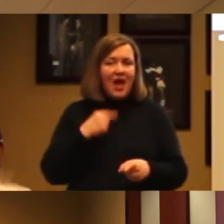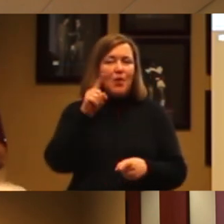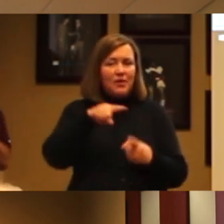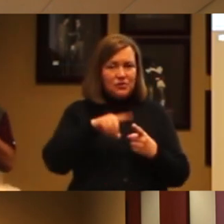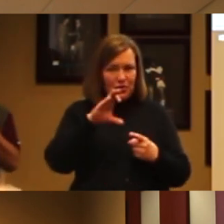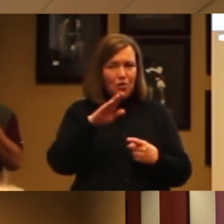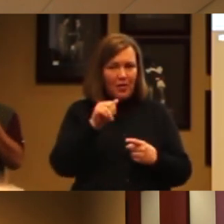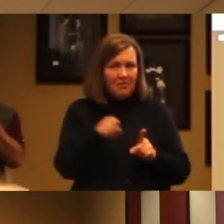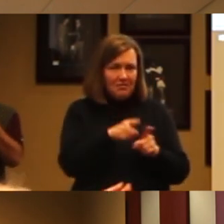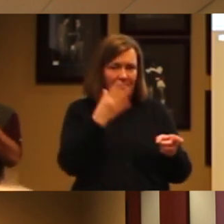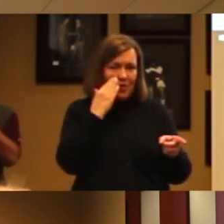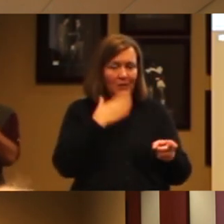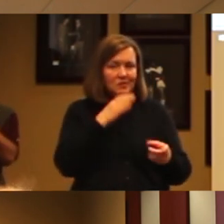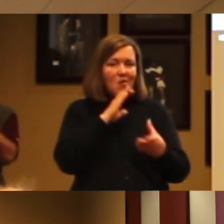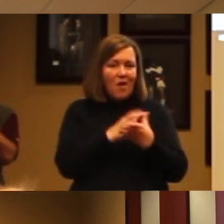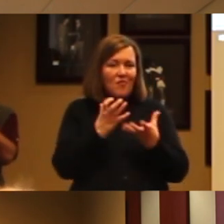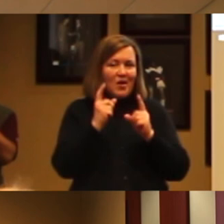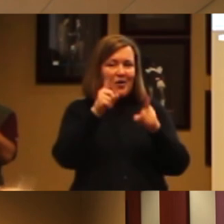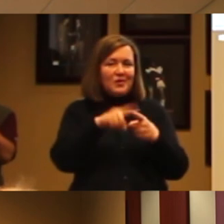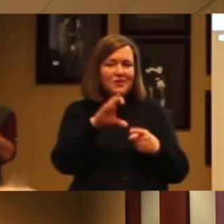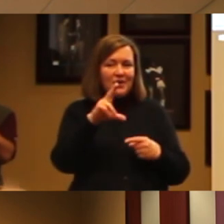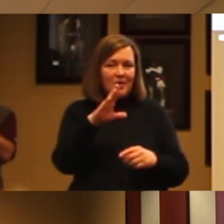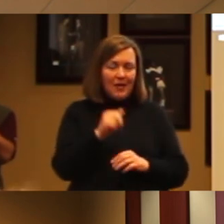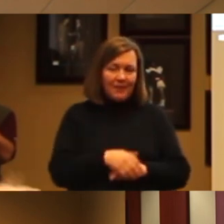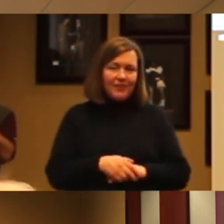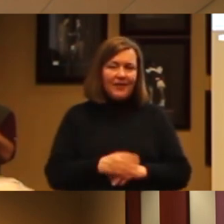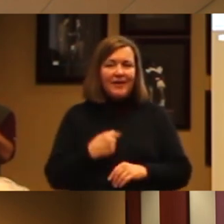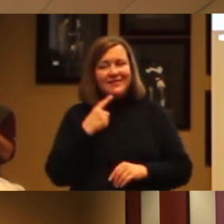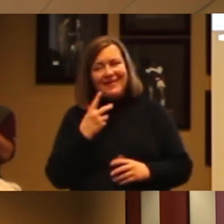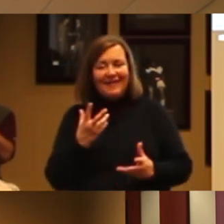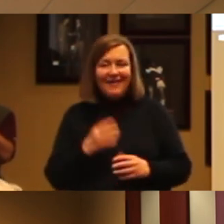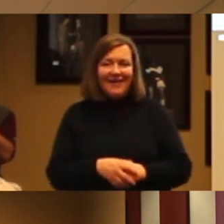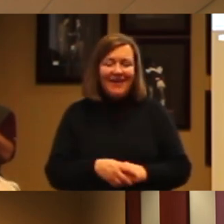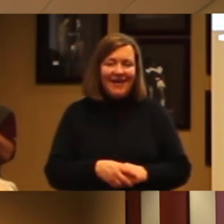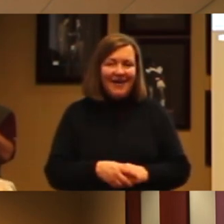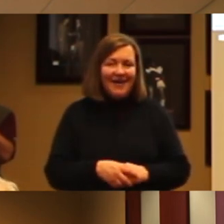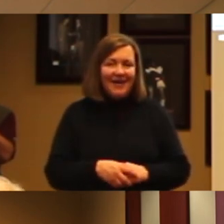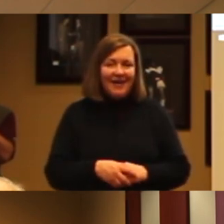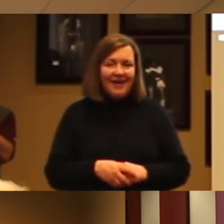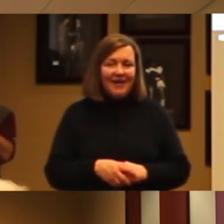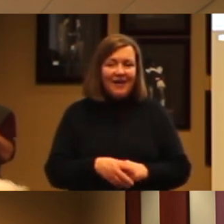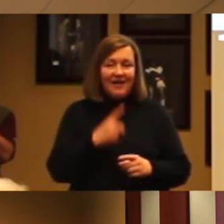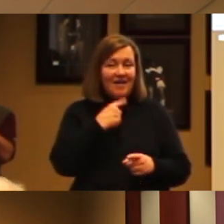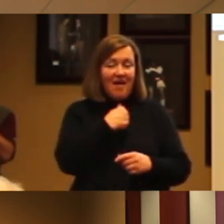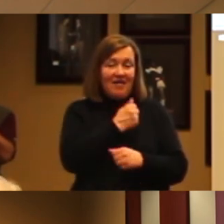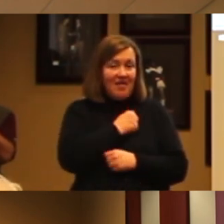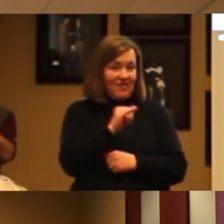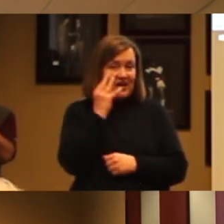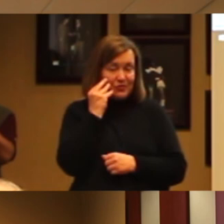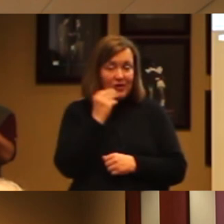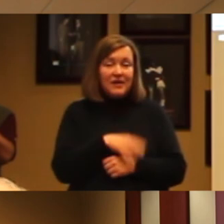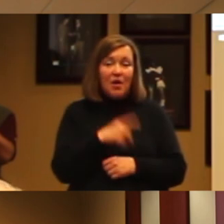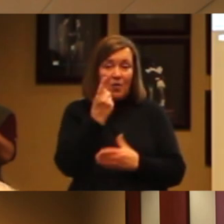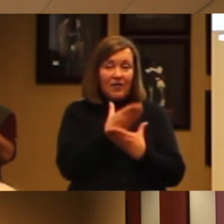know, because my wife wanted to go to Cuba. And I said, you know. And I loved this experience. And one of the things